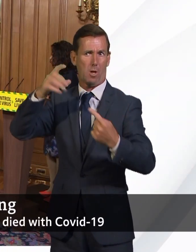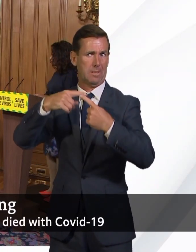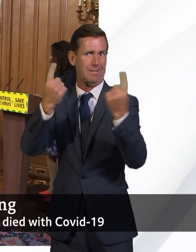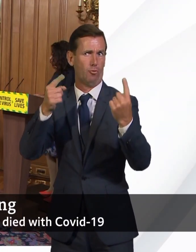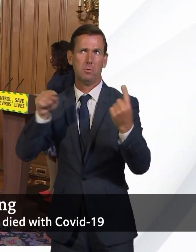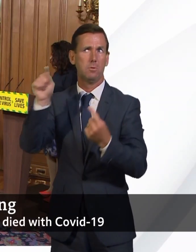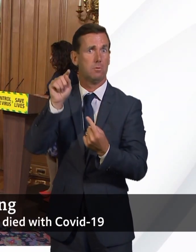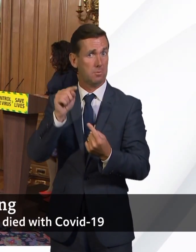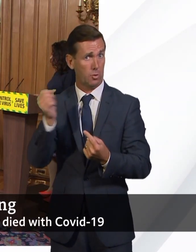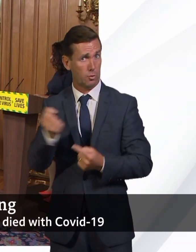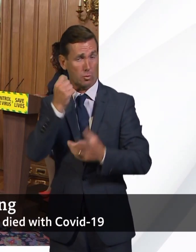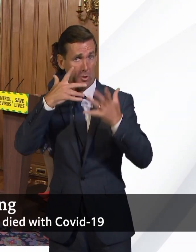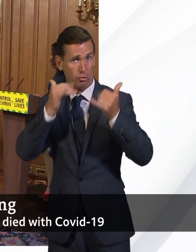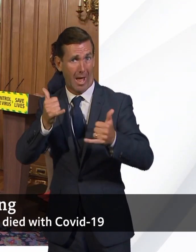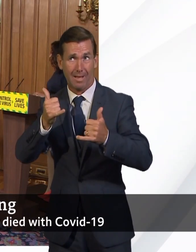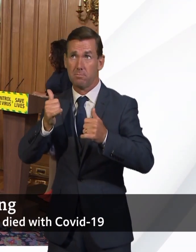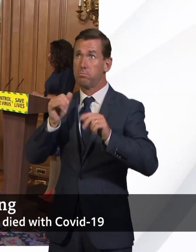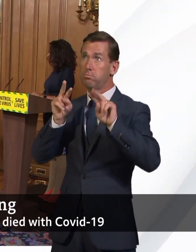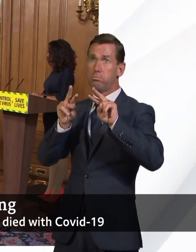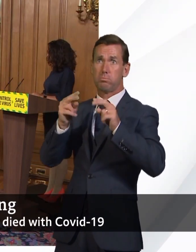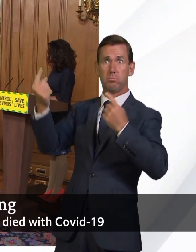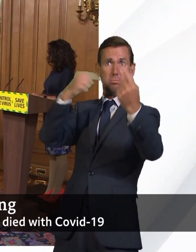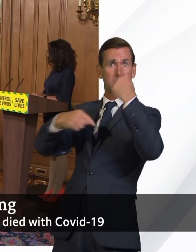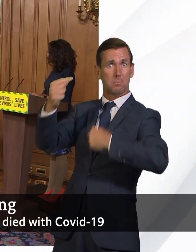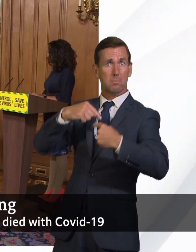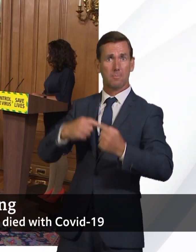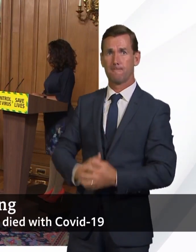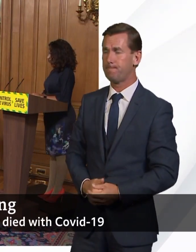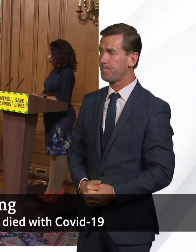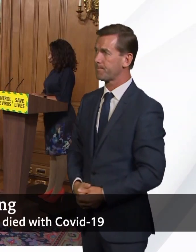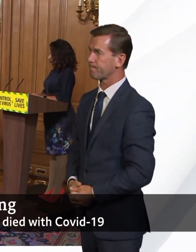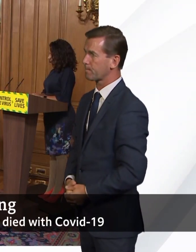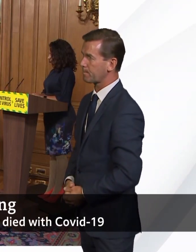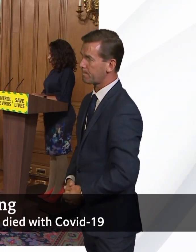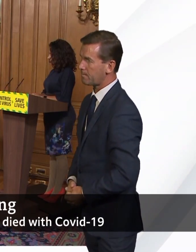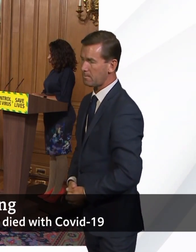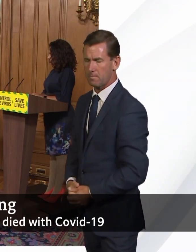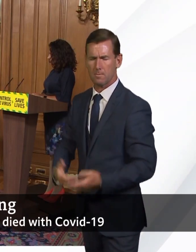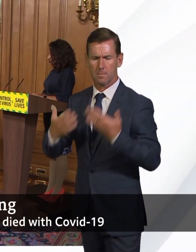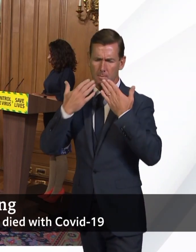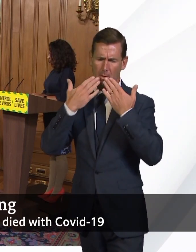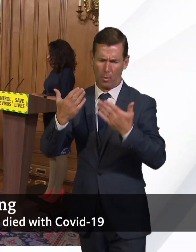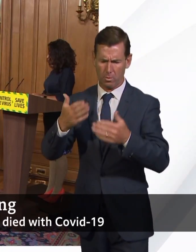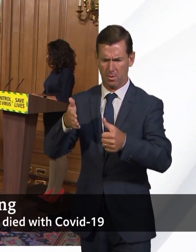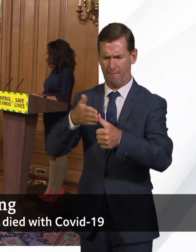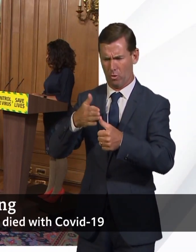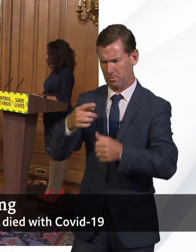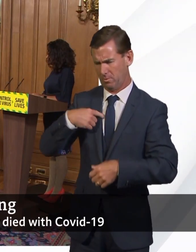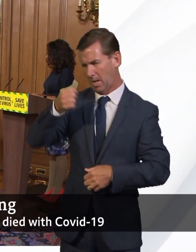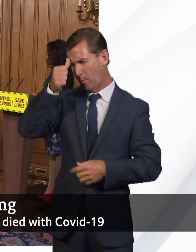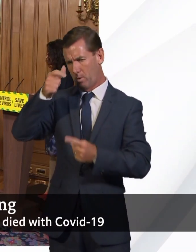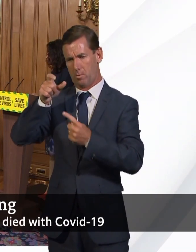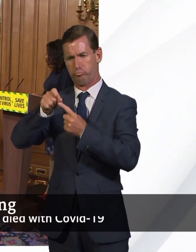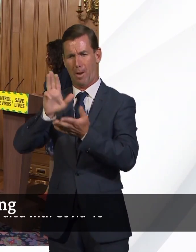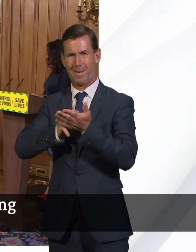Well, thank you very much indeed. On the first subject, I know that the Prime Minister spoke to the Taoiseach